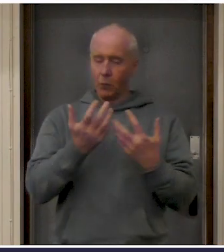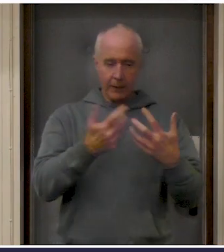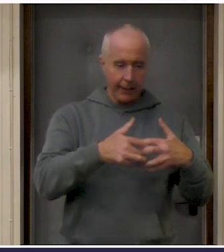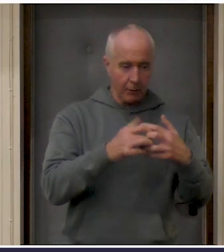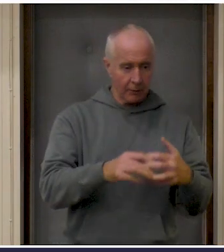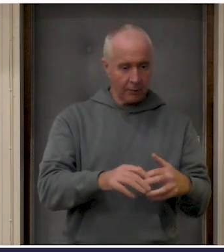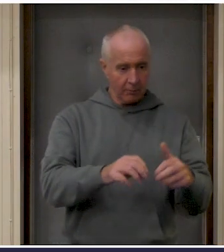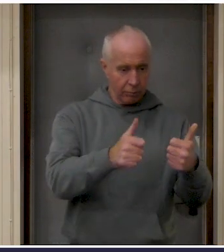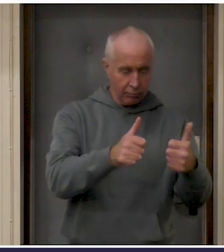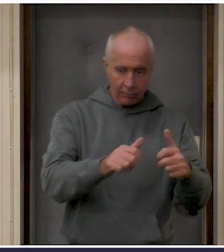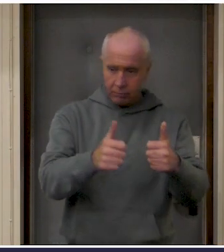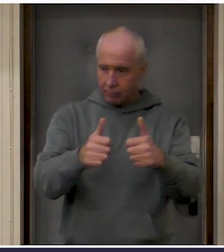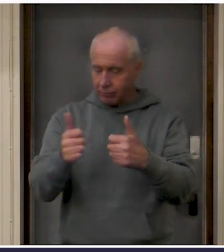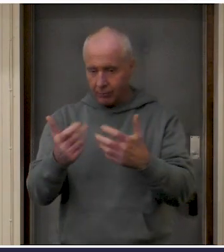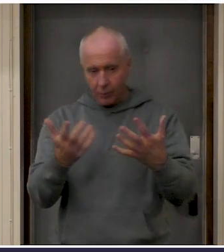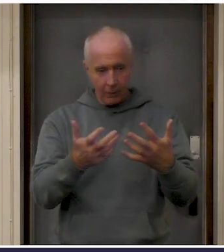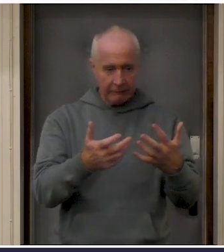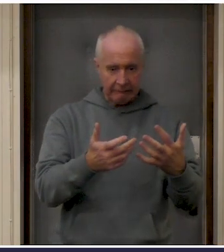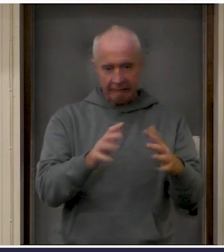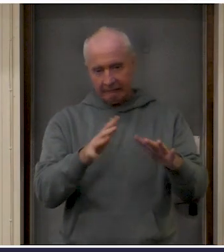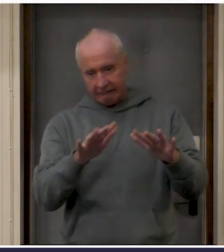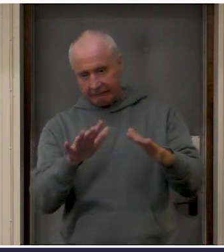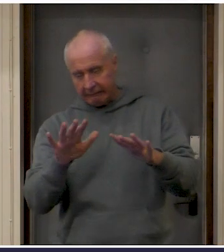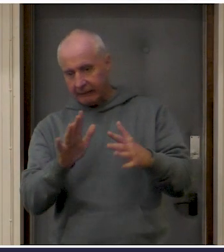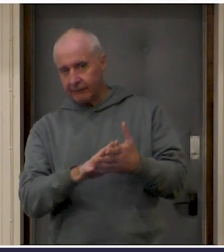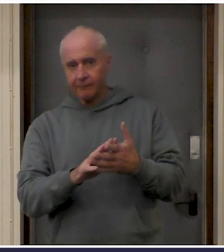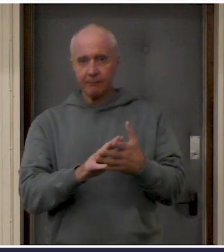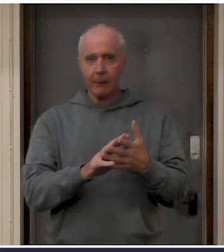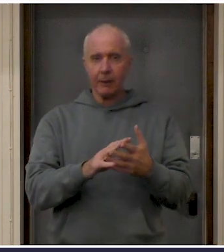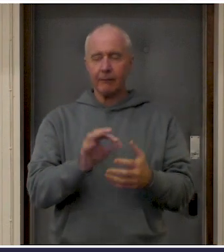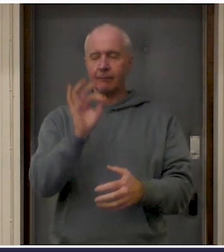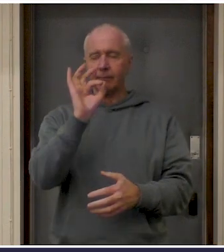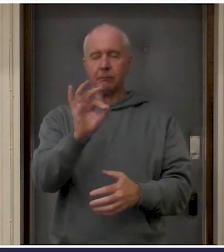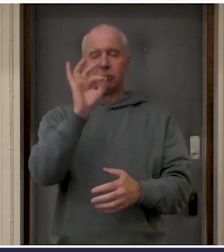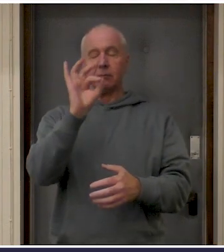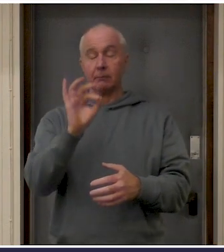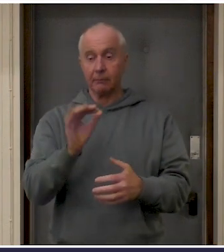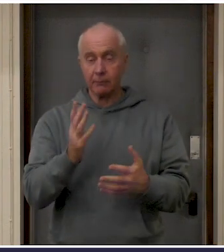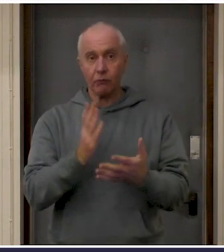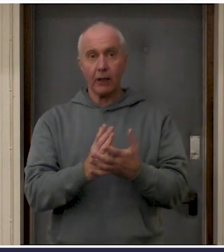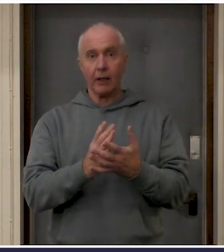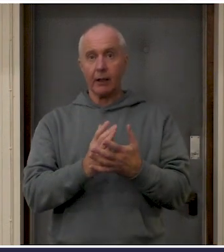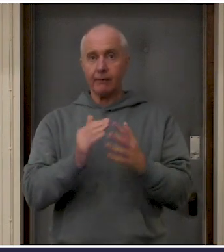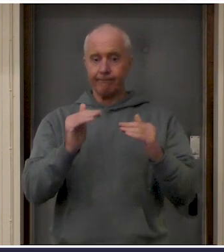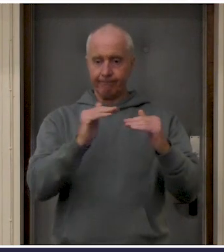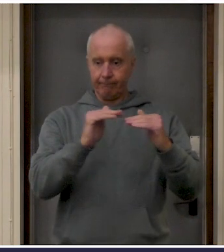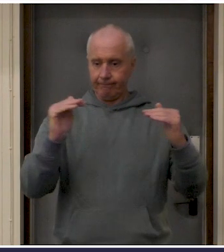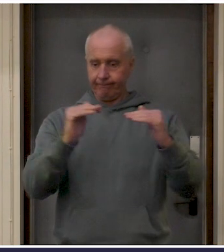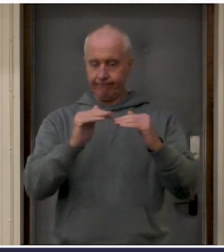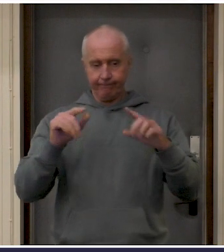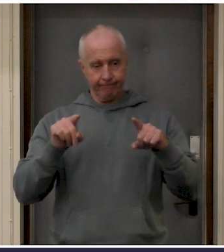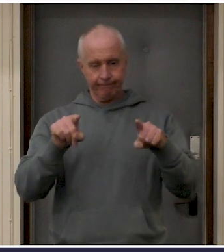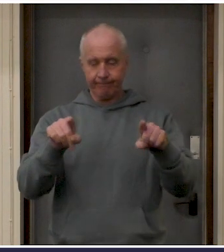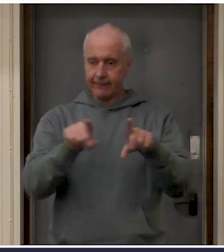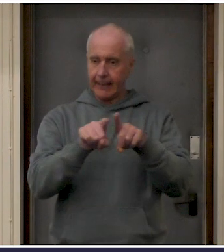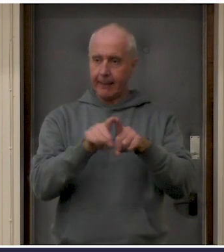might be good. If you put a pin in that for what's happening today, there's quite a lot of parallels. The program